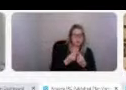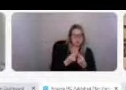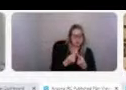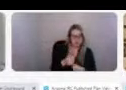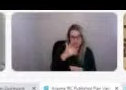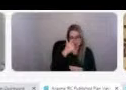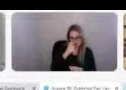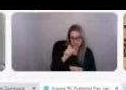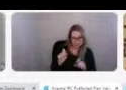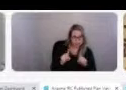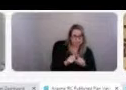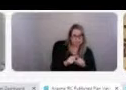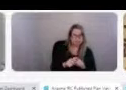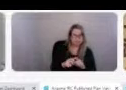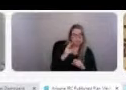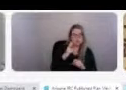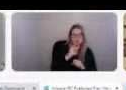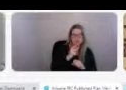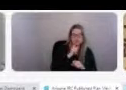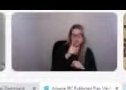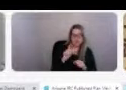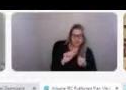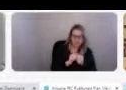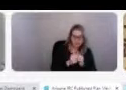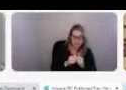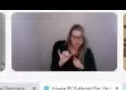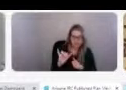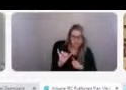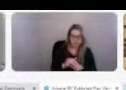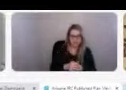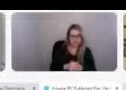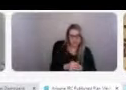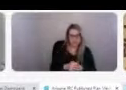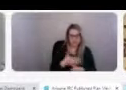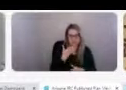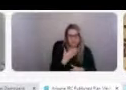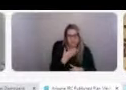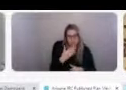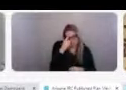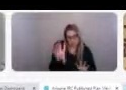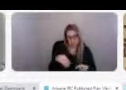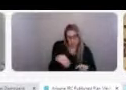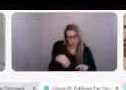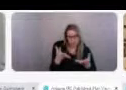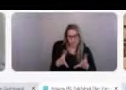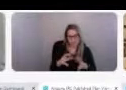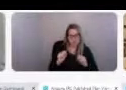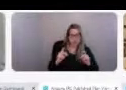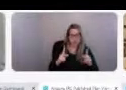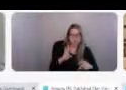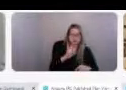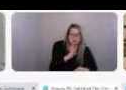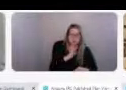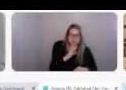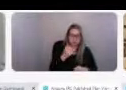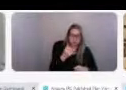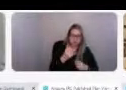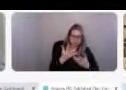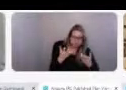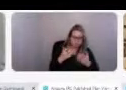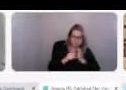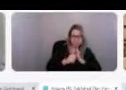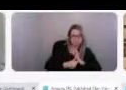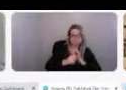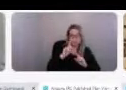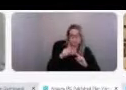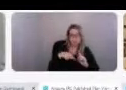because they also seem to be very competitive as well and so thank you for giving me an opportunity to speak again i just want to stress that when we